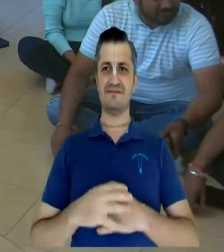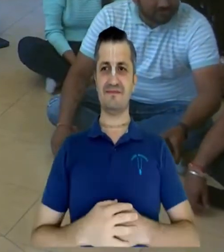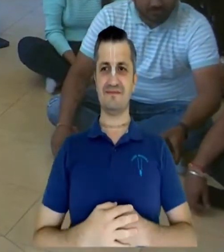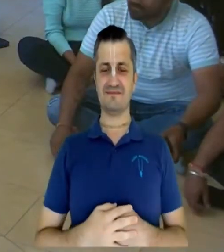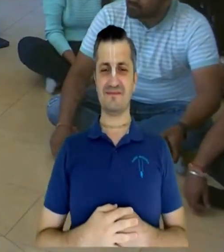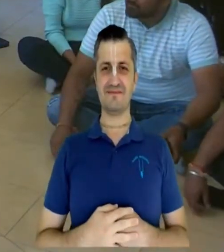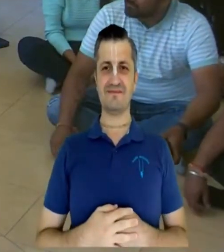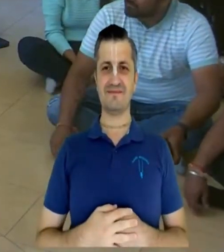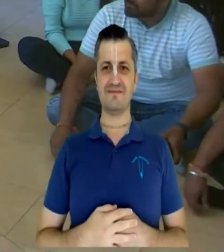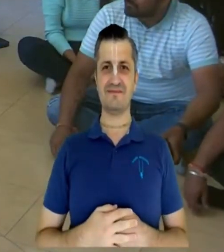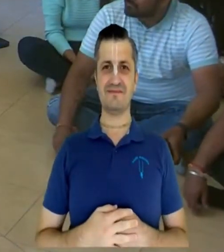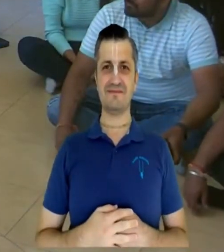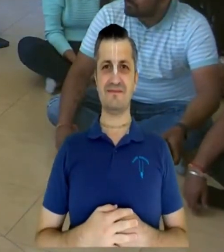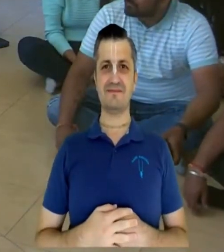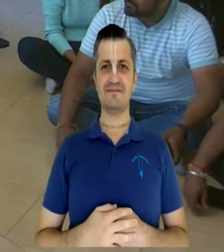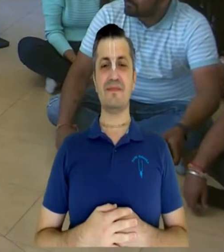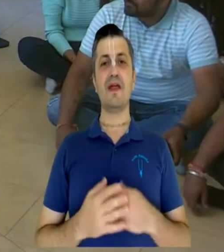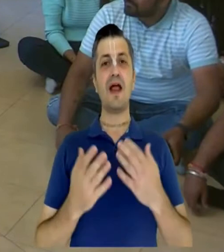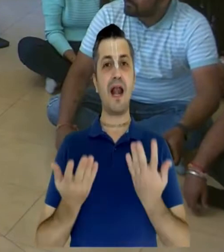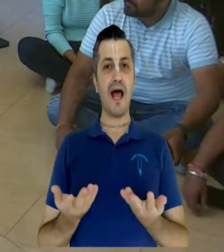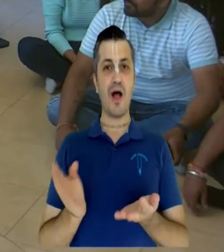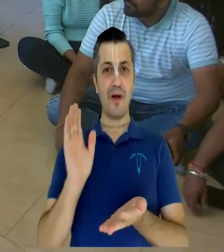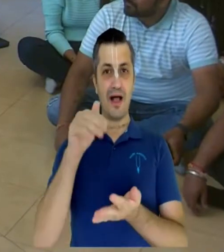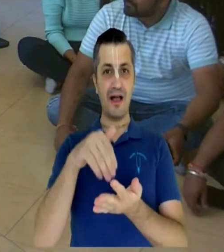So we'll now have the Bhagavad Gita class.